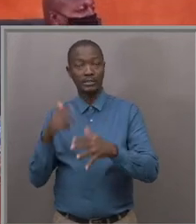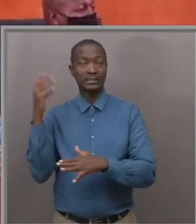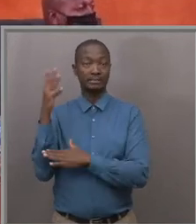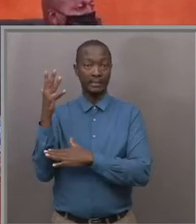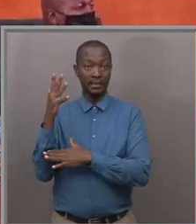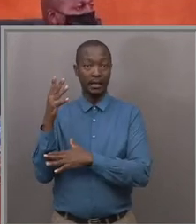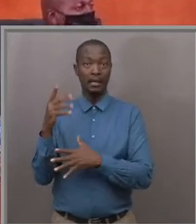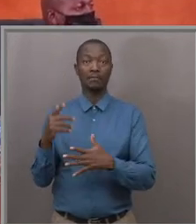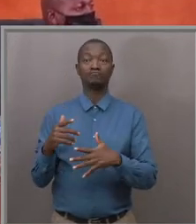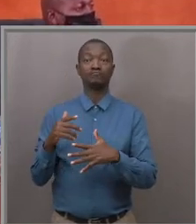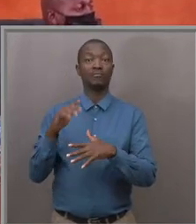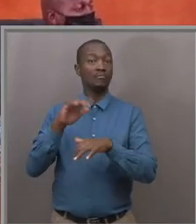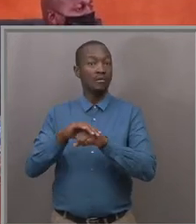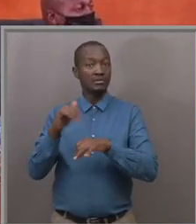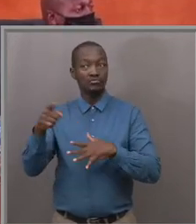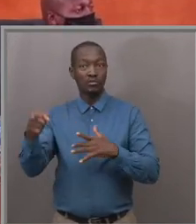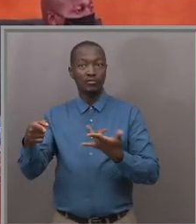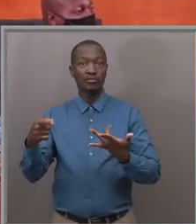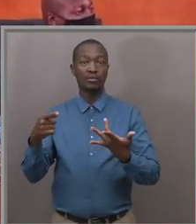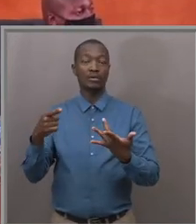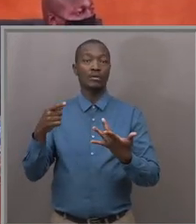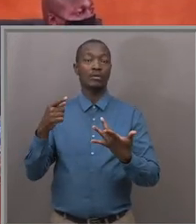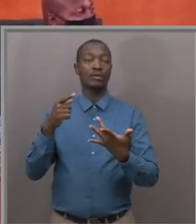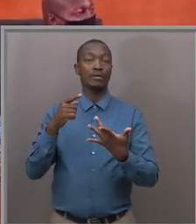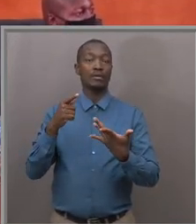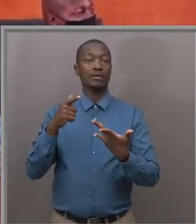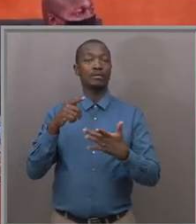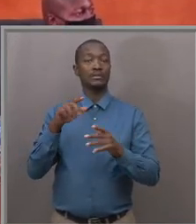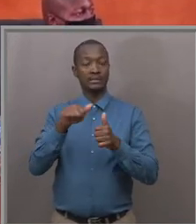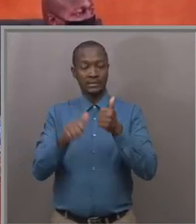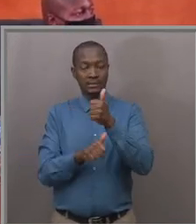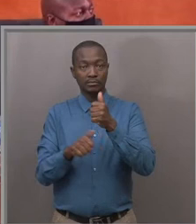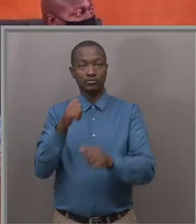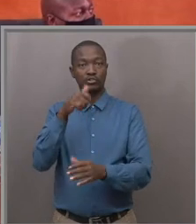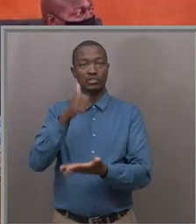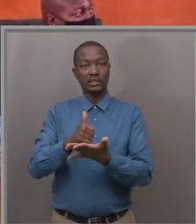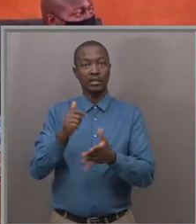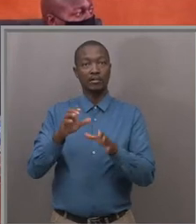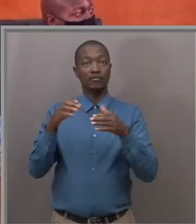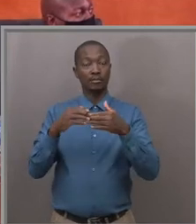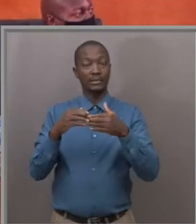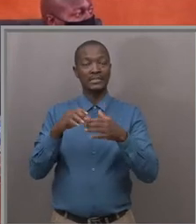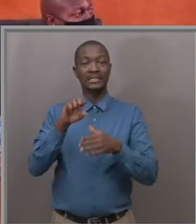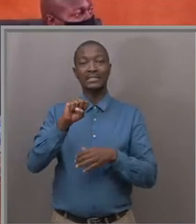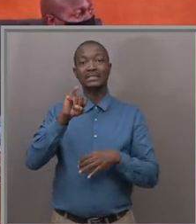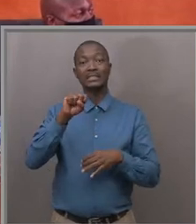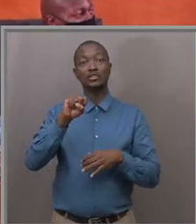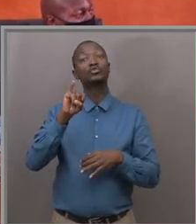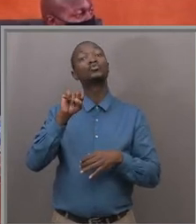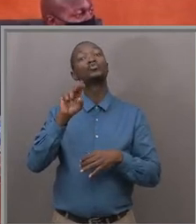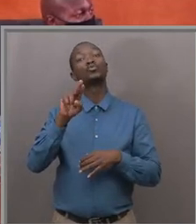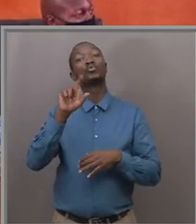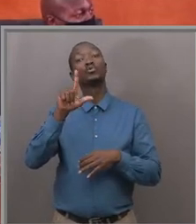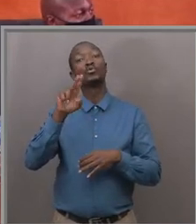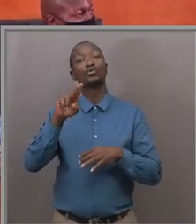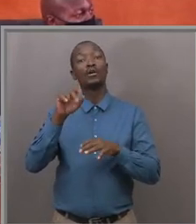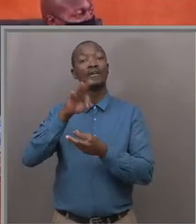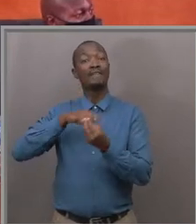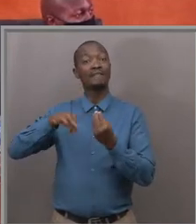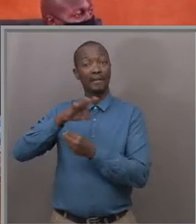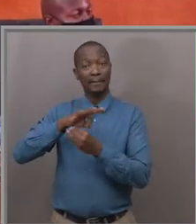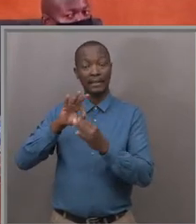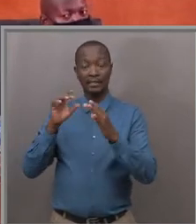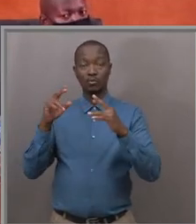Chairperson of Committees, guests of the Deputy Chair of Committees, the Sisulu family who are connected virtually, the GPL